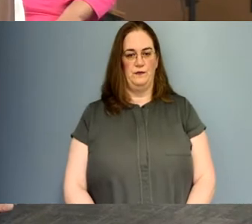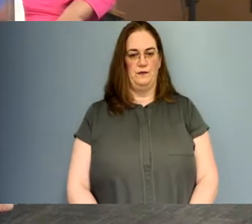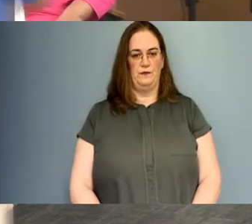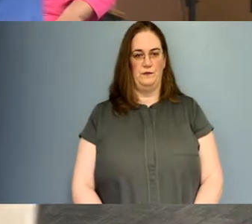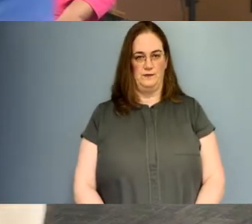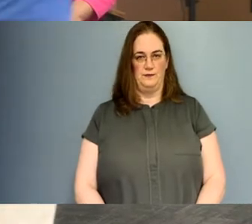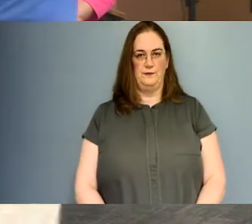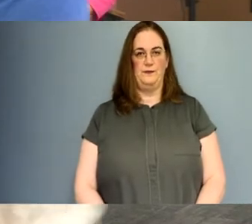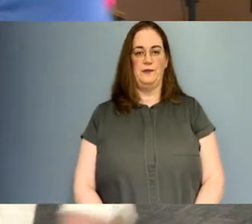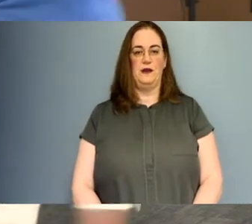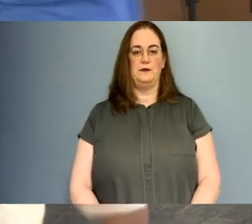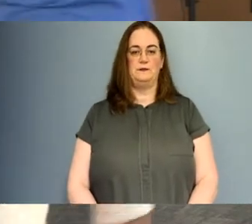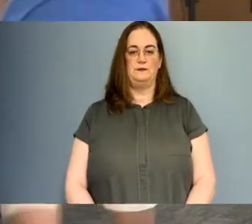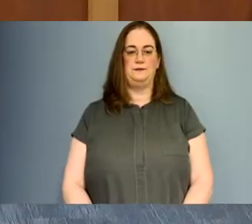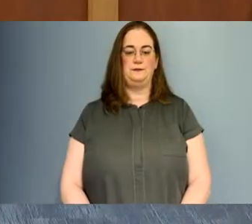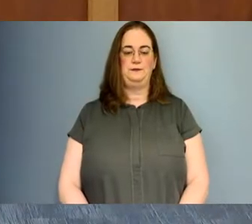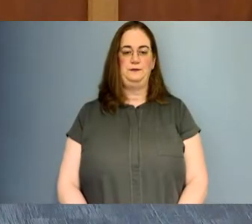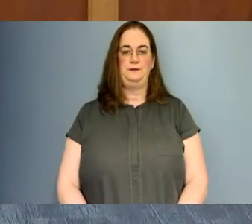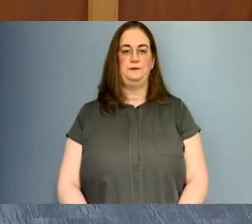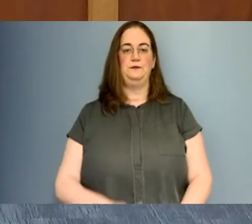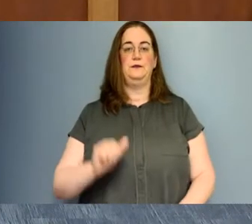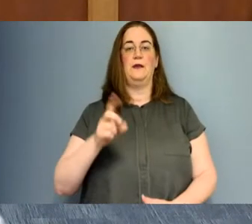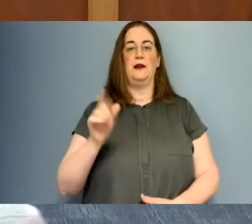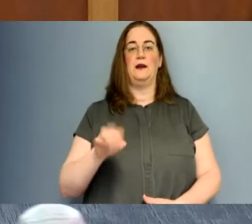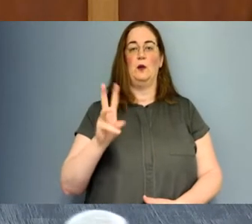Thank you. Andy Warren.